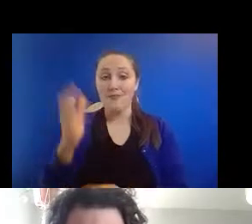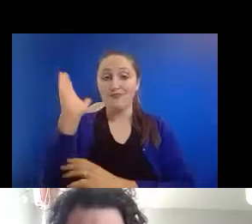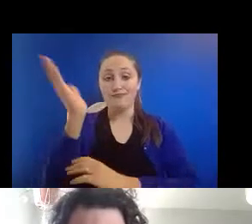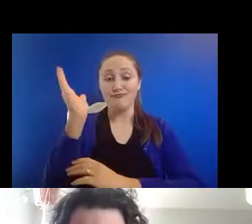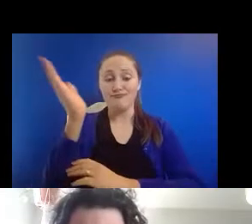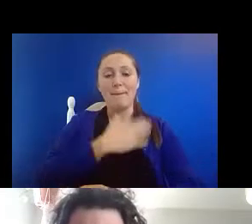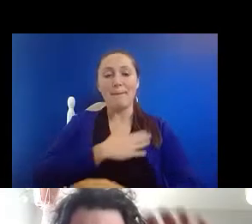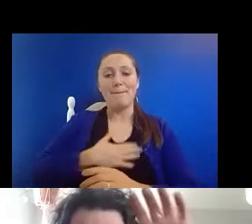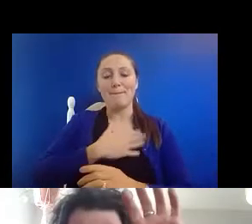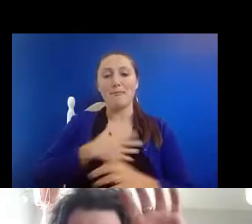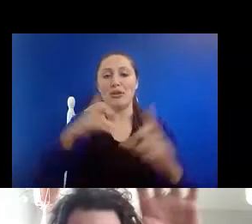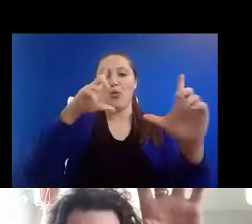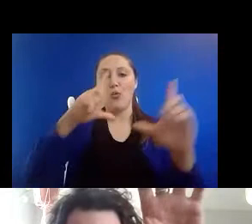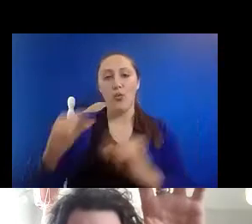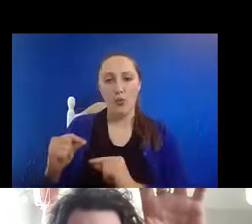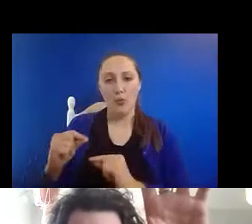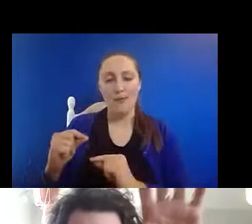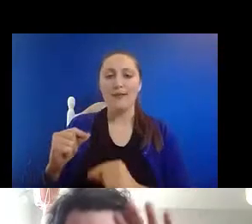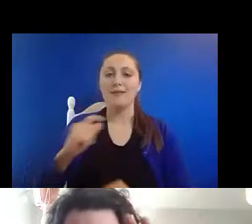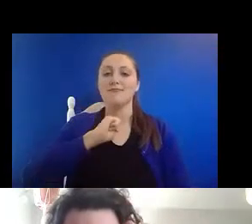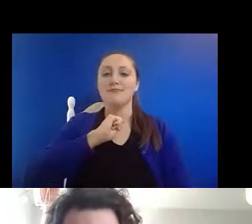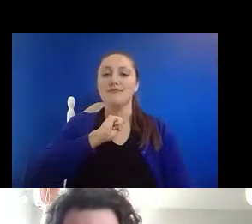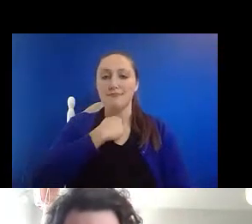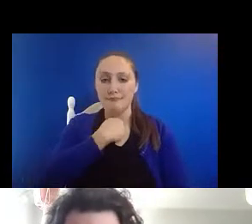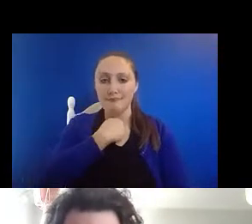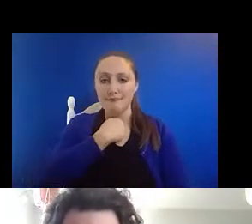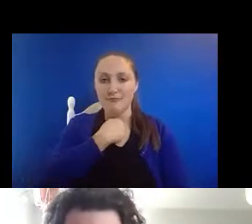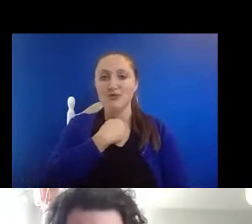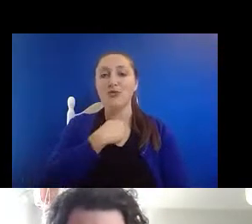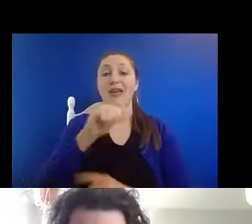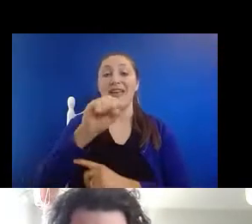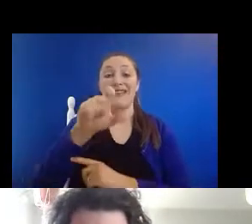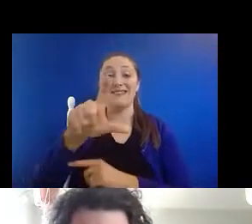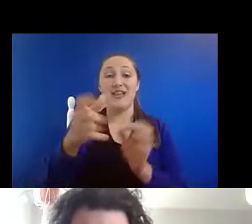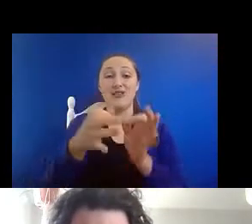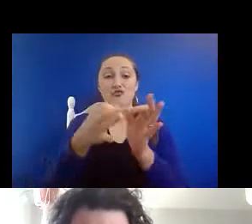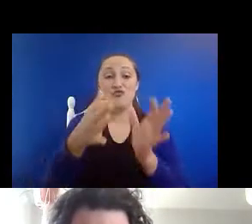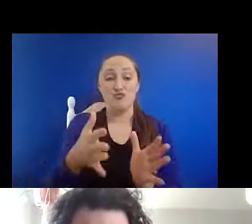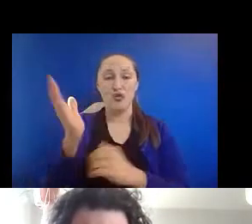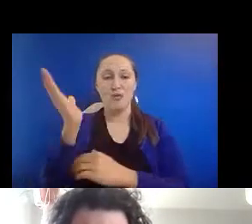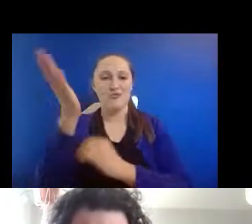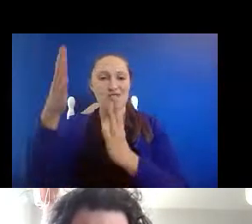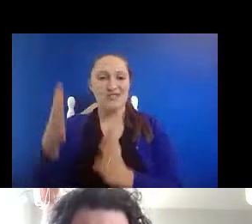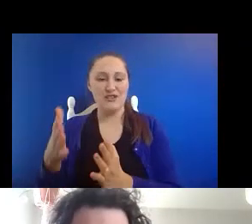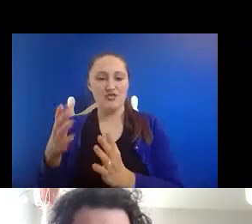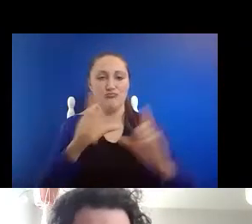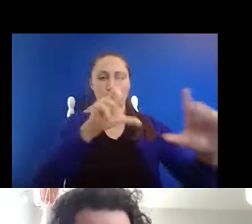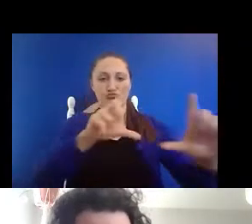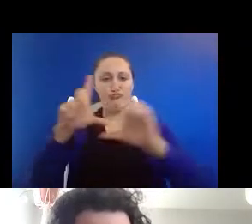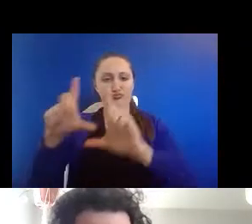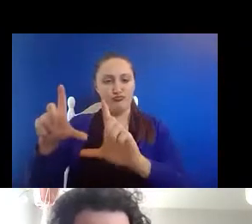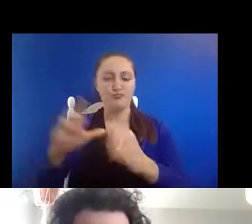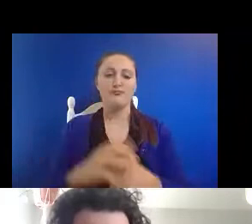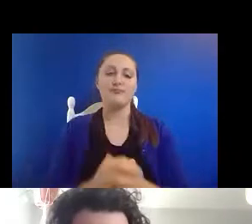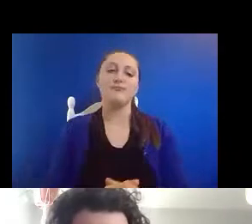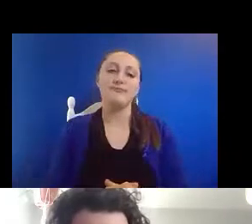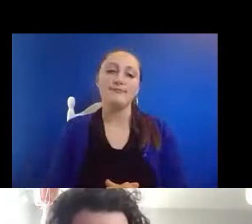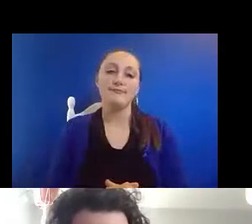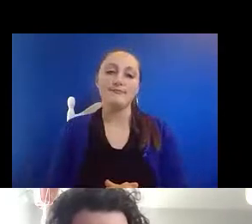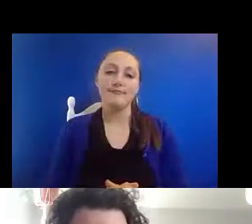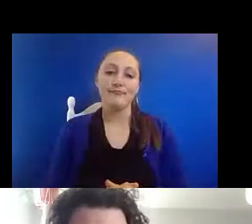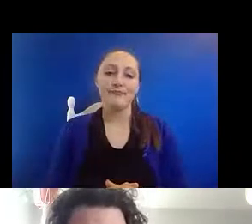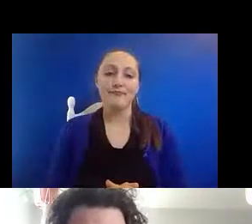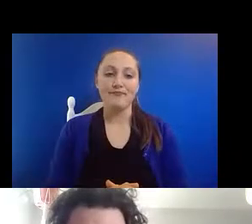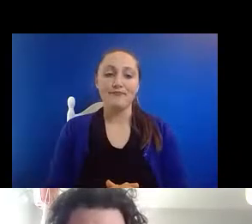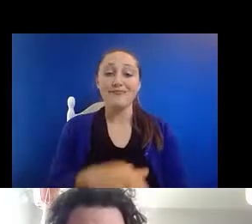and camera so that what shows is the ASL interpreter and the presenter. Since we have ASL